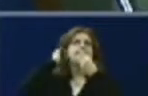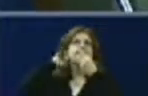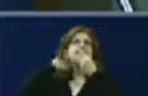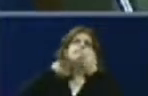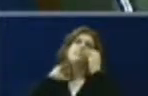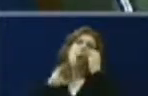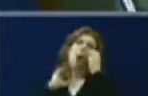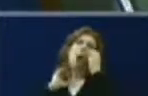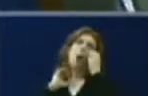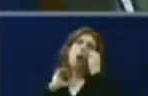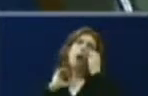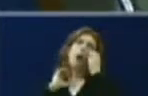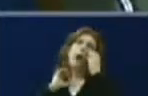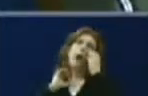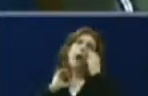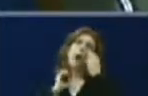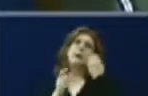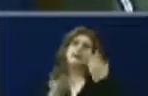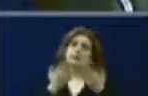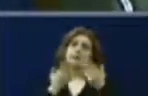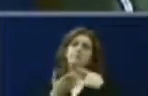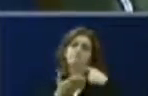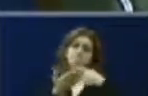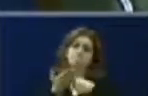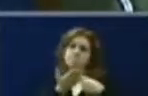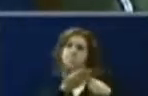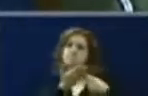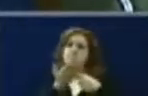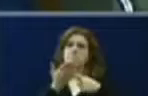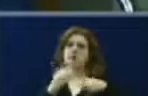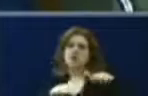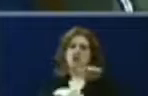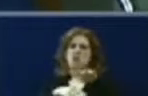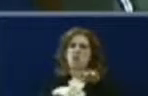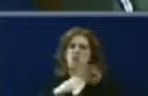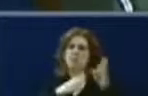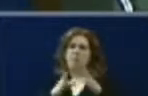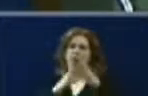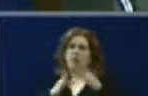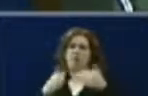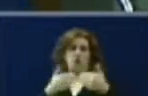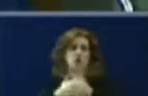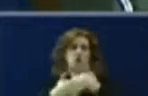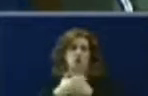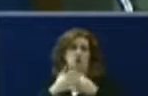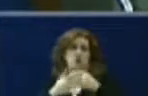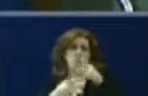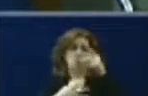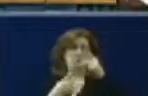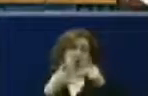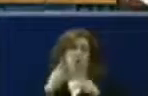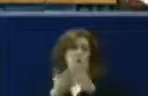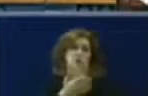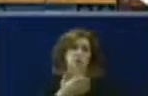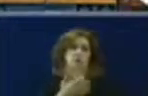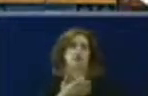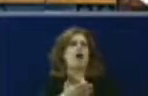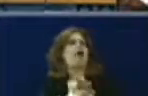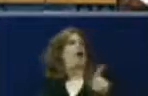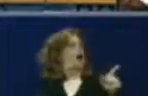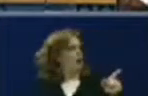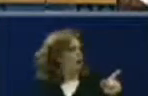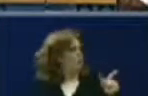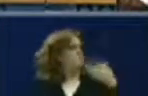to maybe have a discussion around the planning for the new priority schools. Yes. Good suggestions,